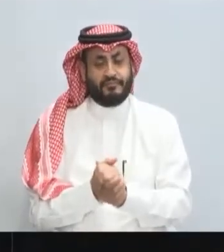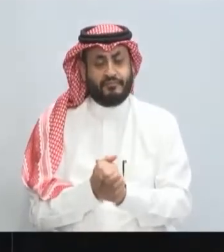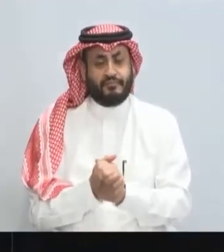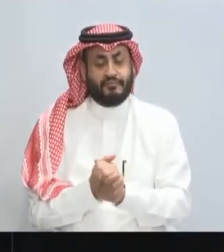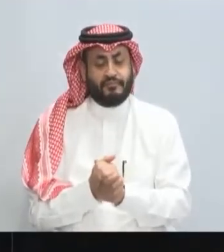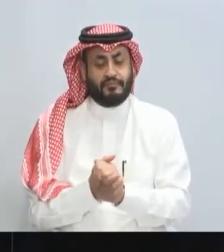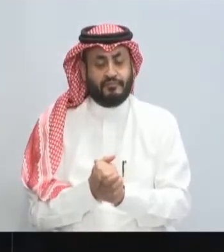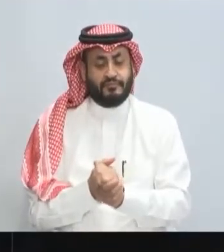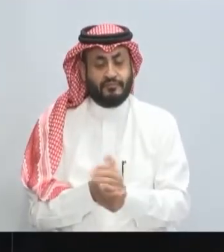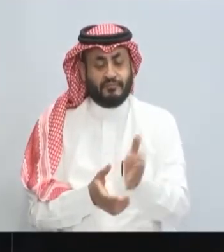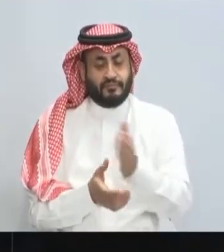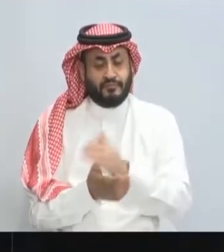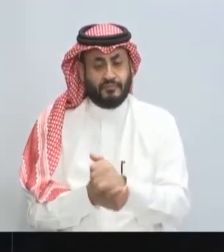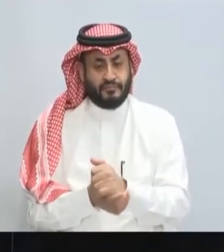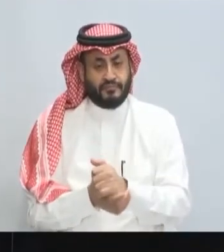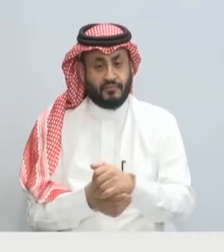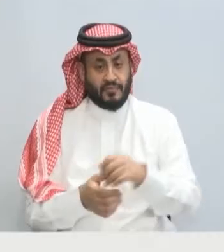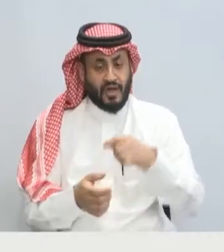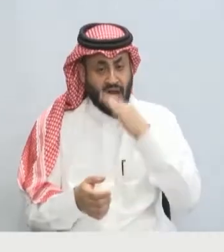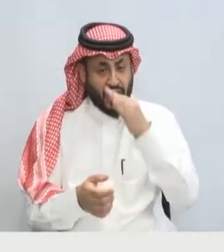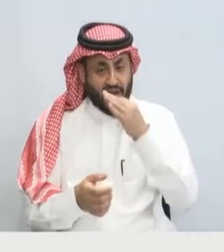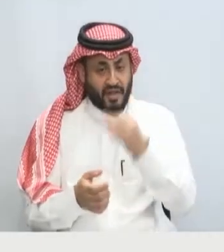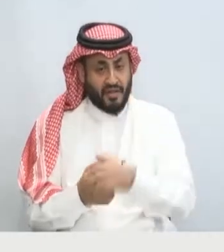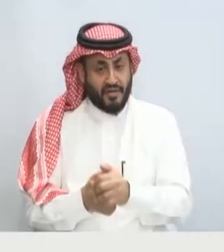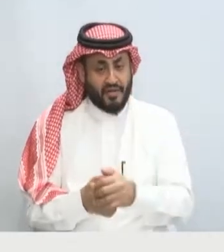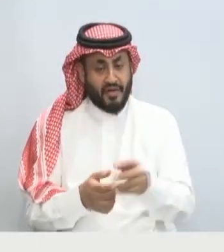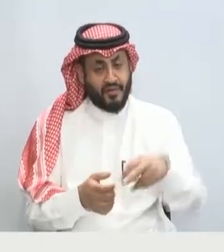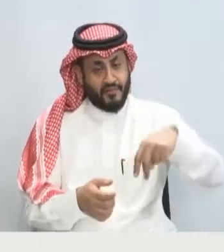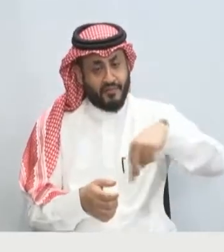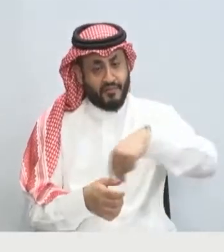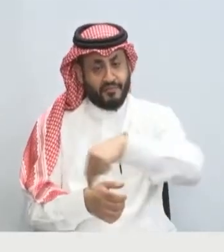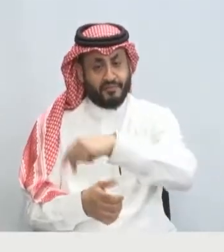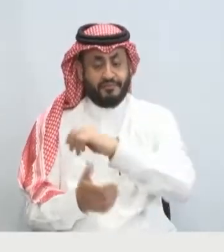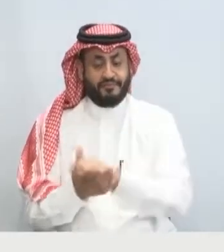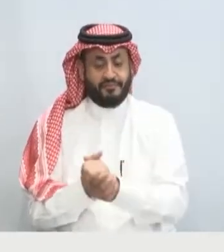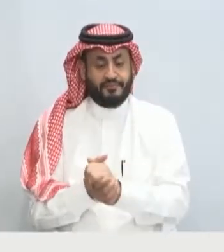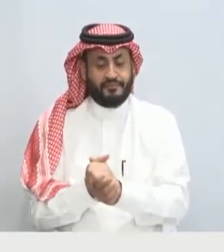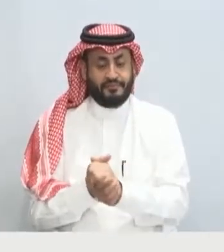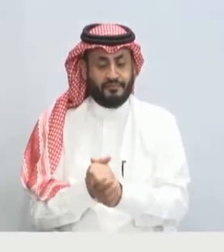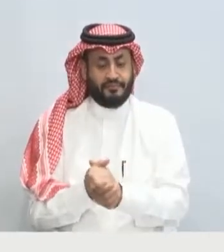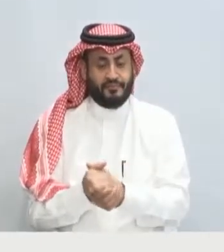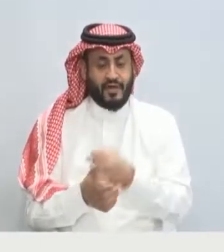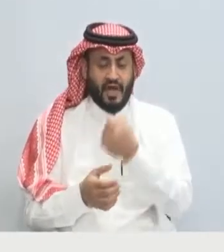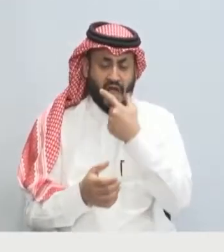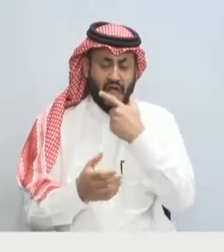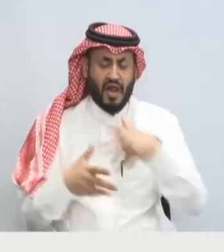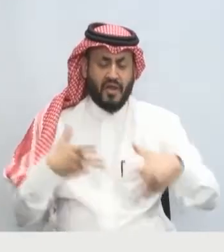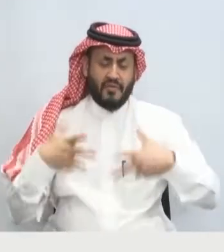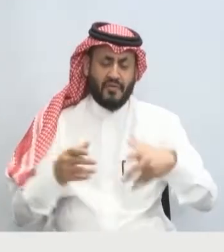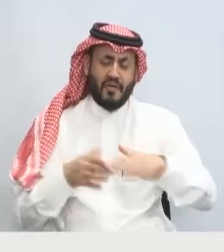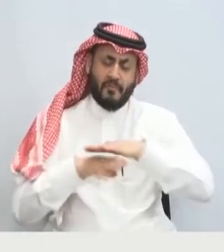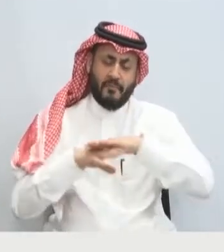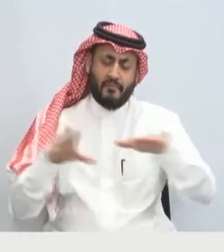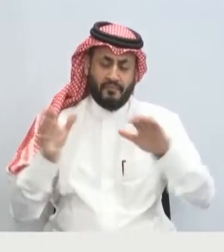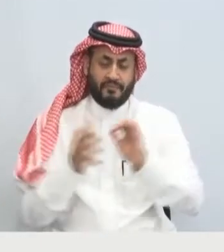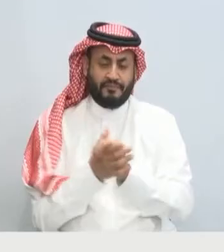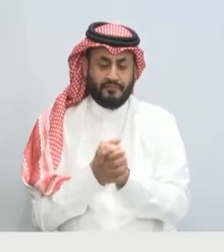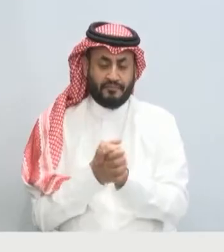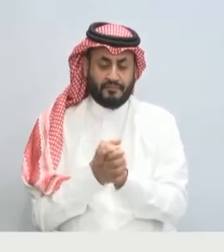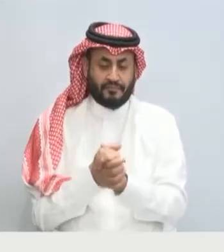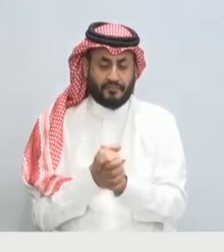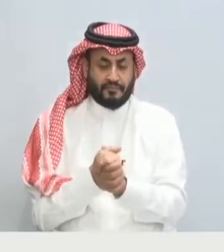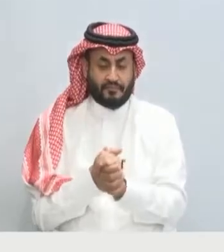cycling. We are talking, we are walking, as happy as can be.